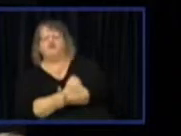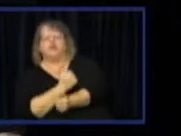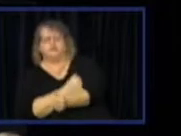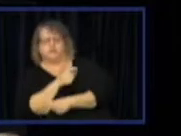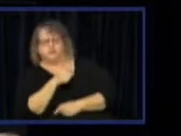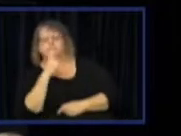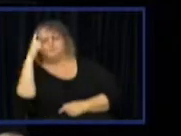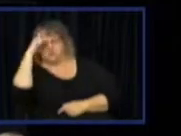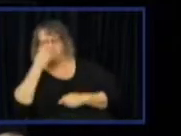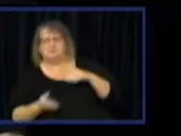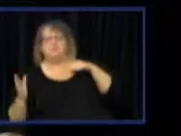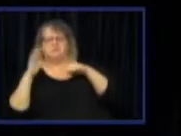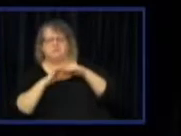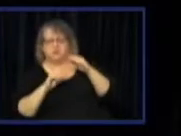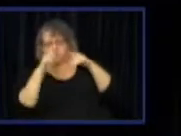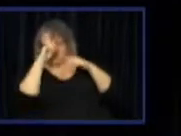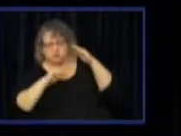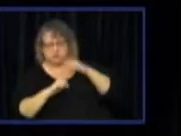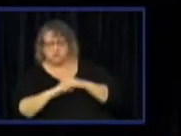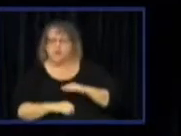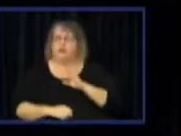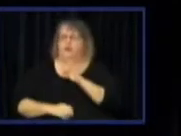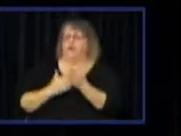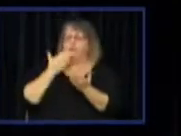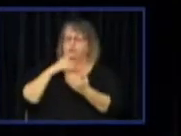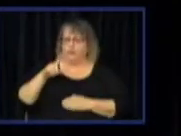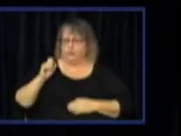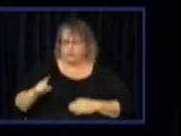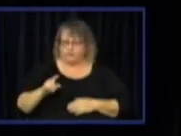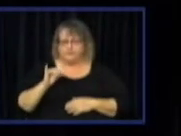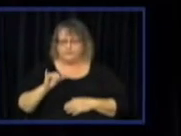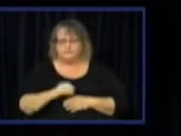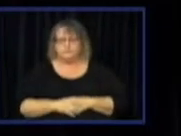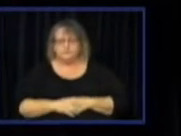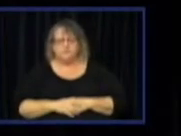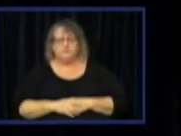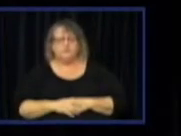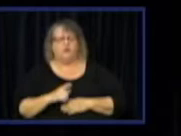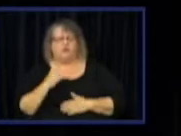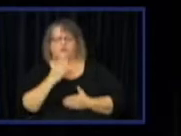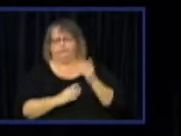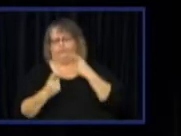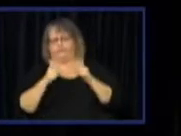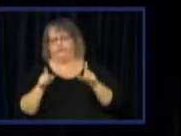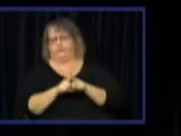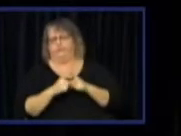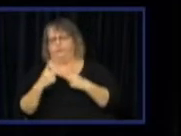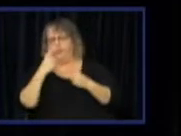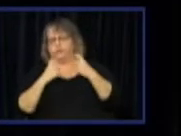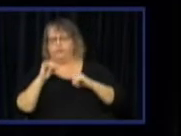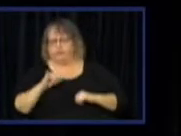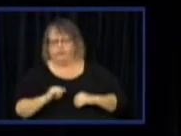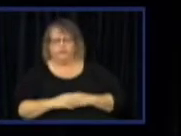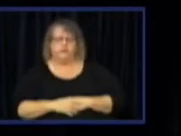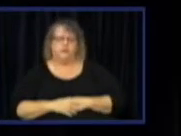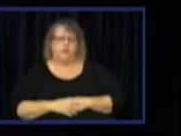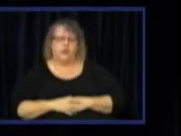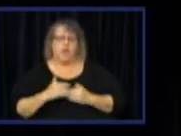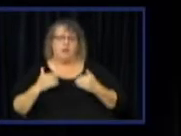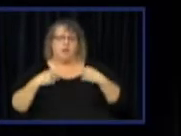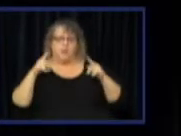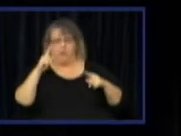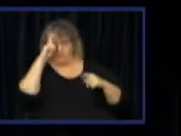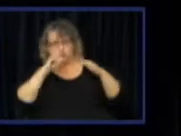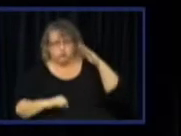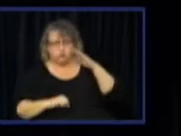use. That's a great question. And that's a common question that I get asked, actually, is that when younger people